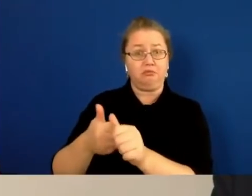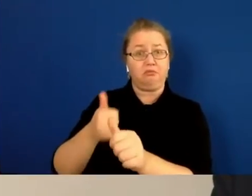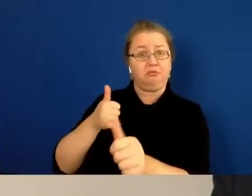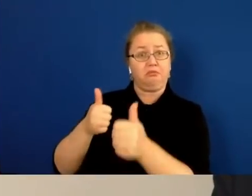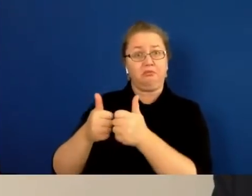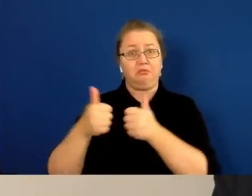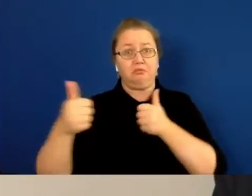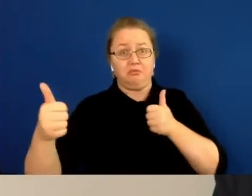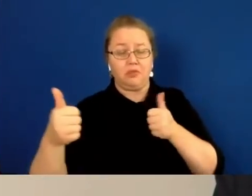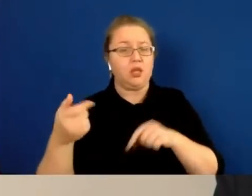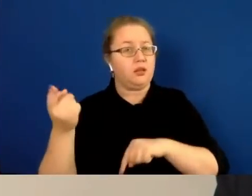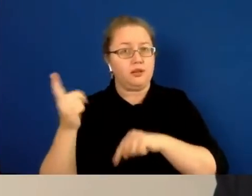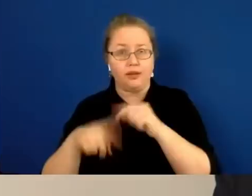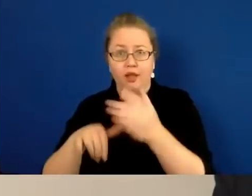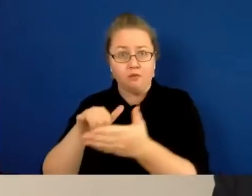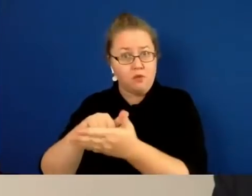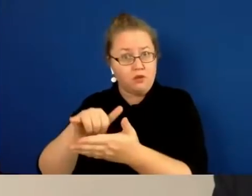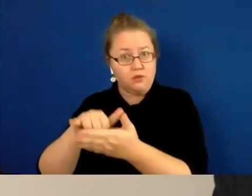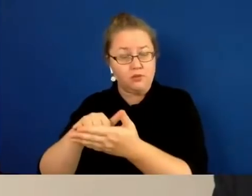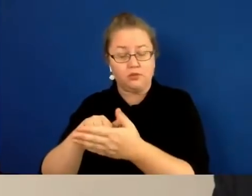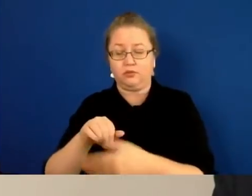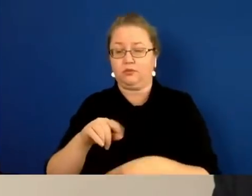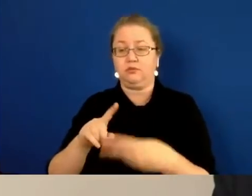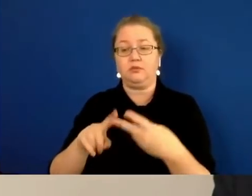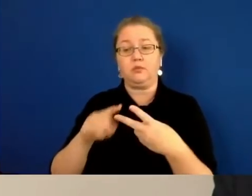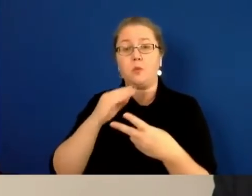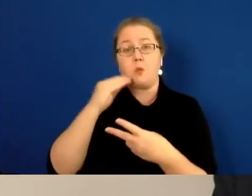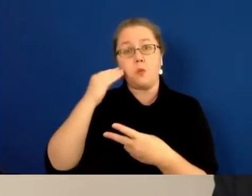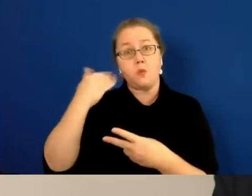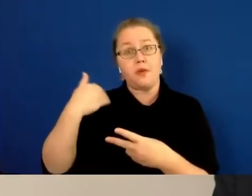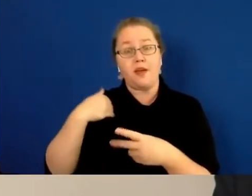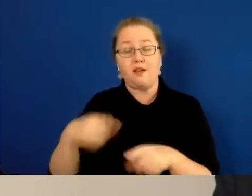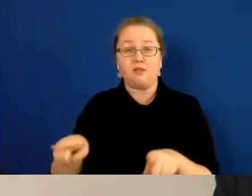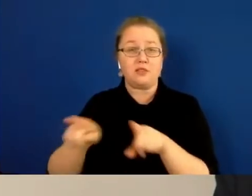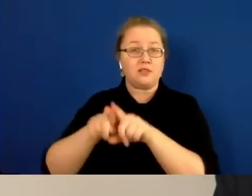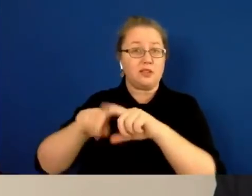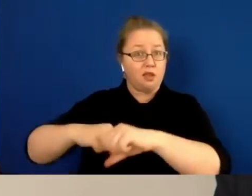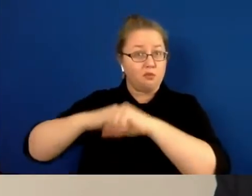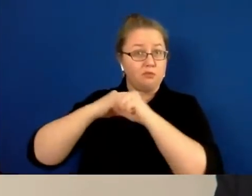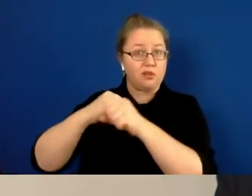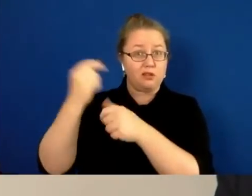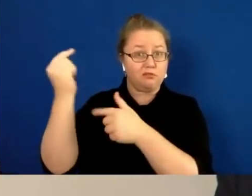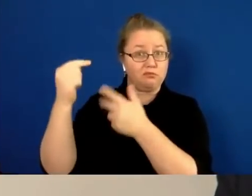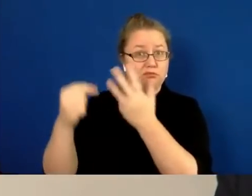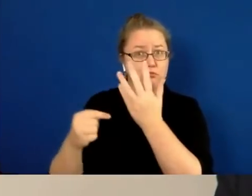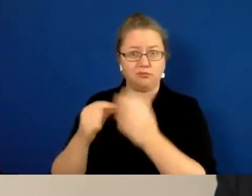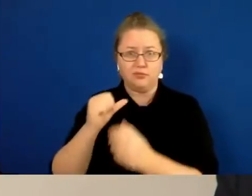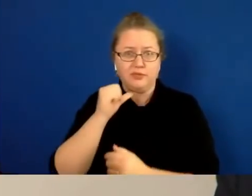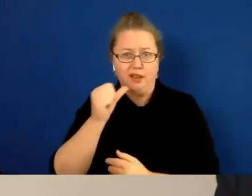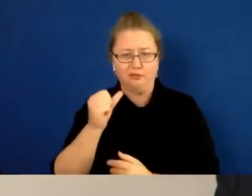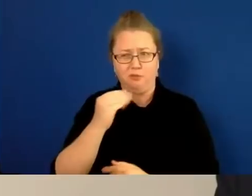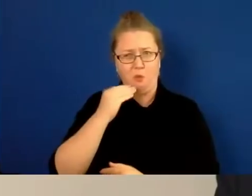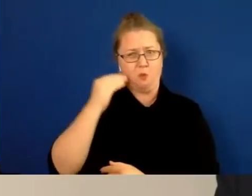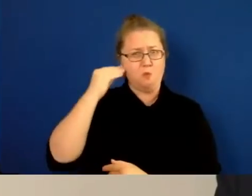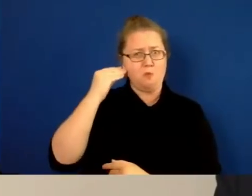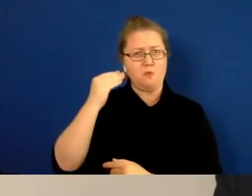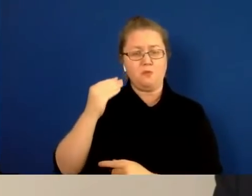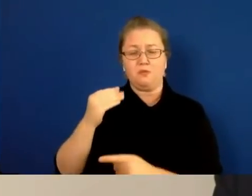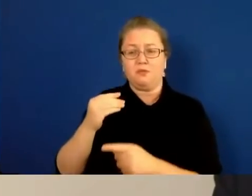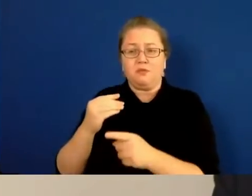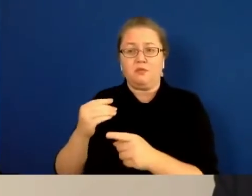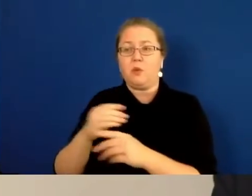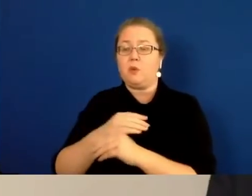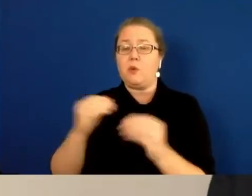people following those safety plans in restaurants and in other settings, we know that it works. It does